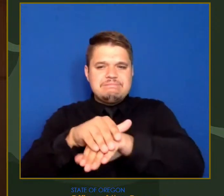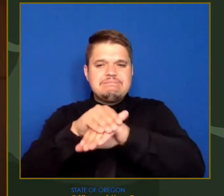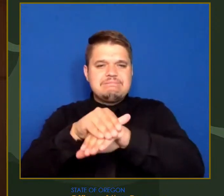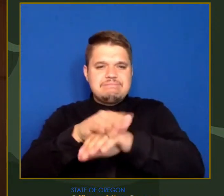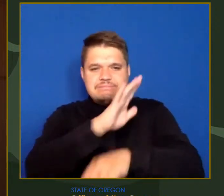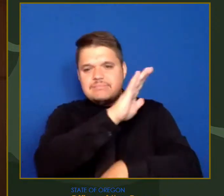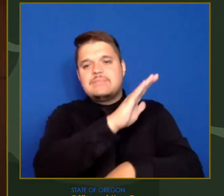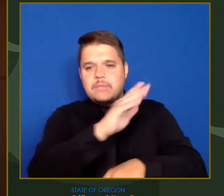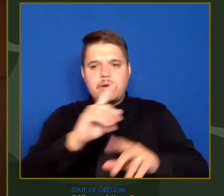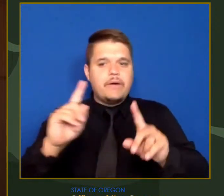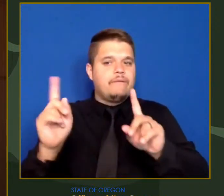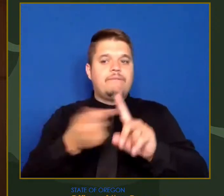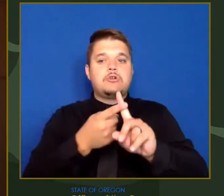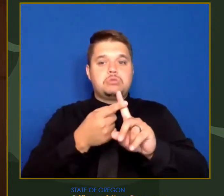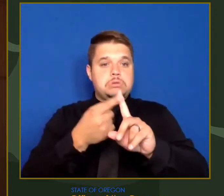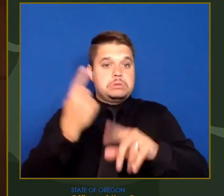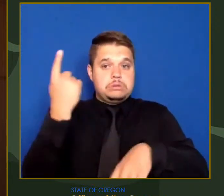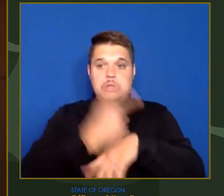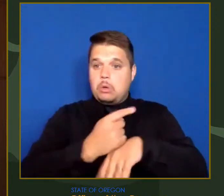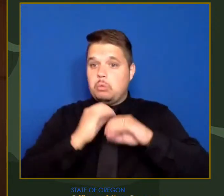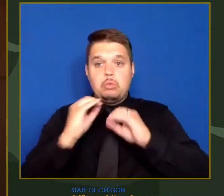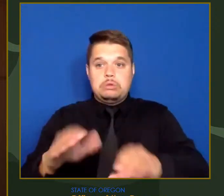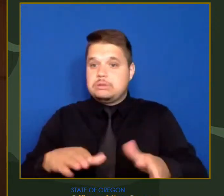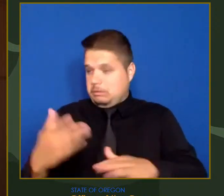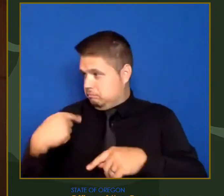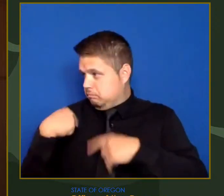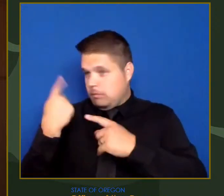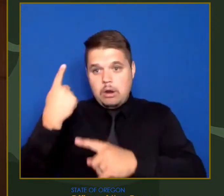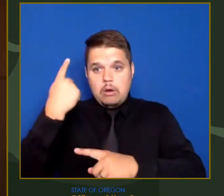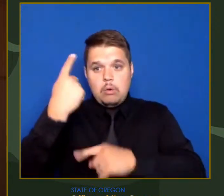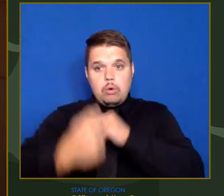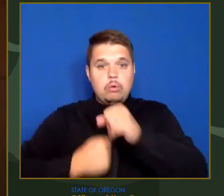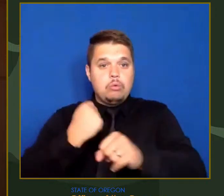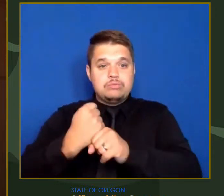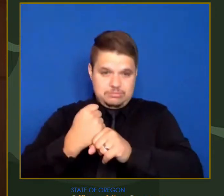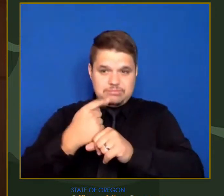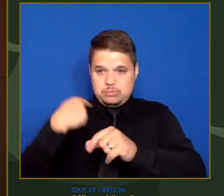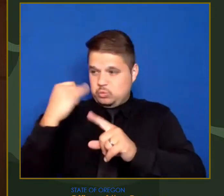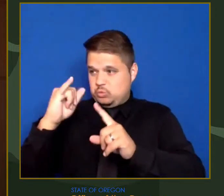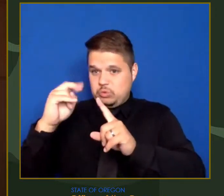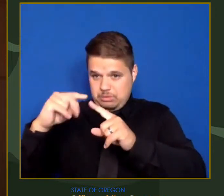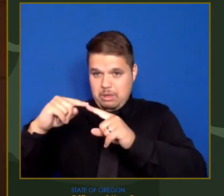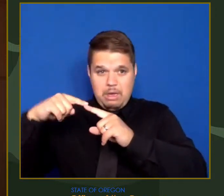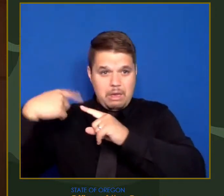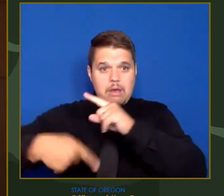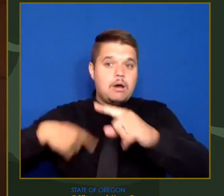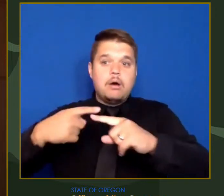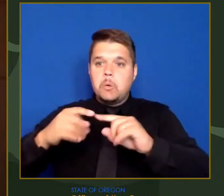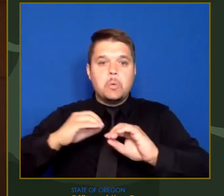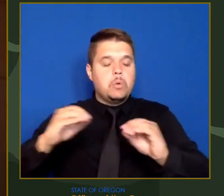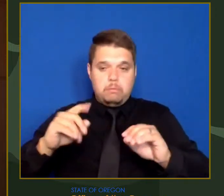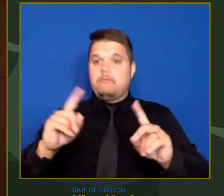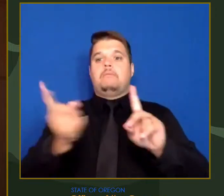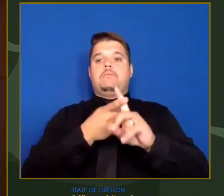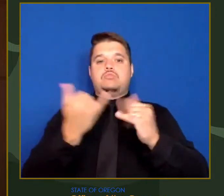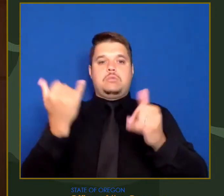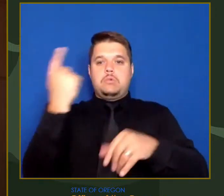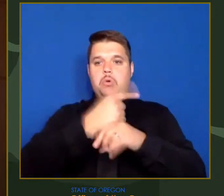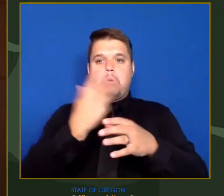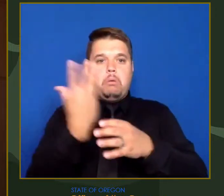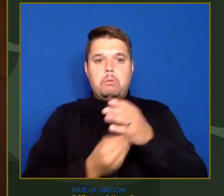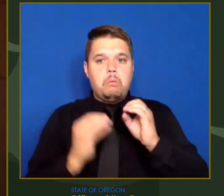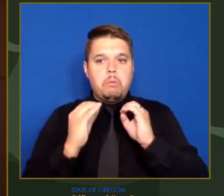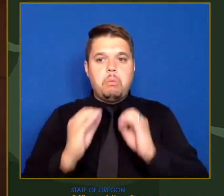since last June. But the government also said that they were experiencing a new wave